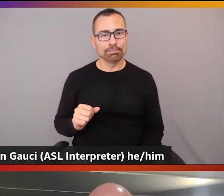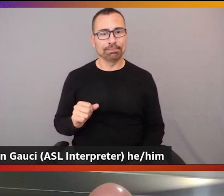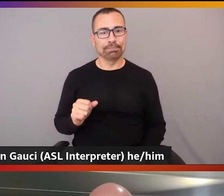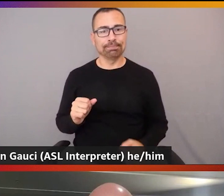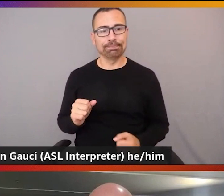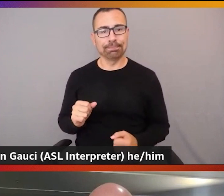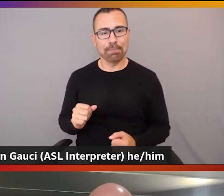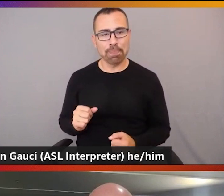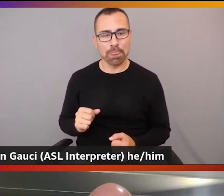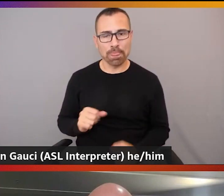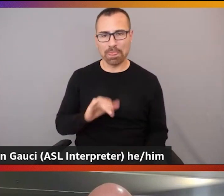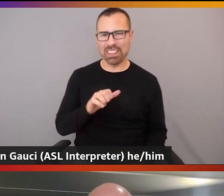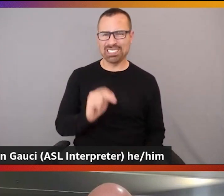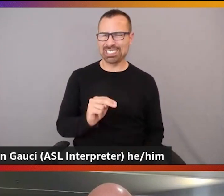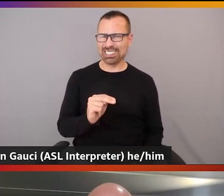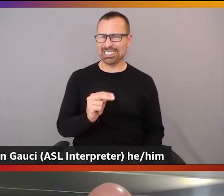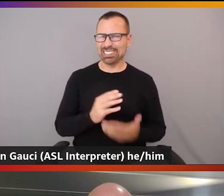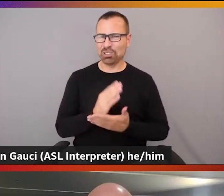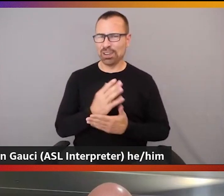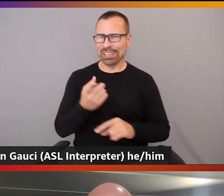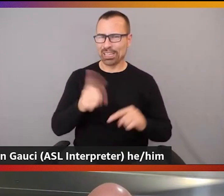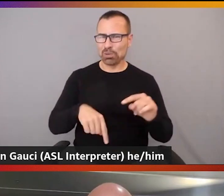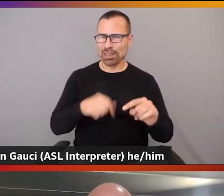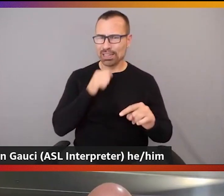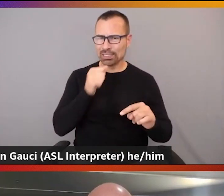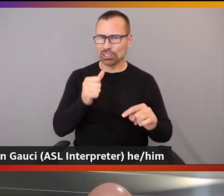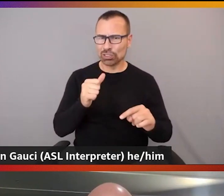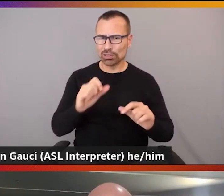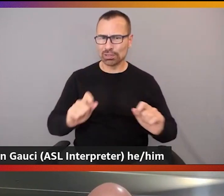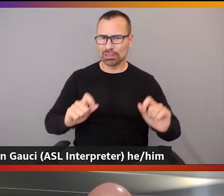Can we not share a remote desktop?